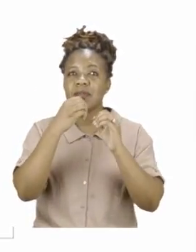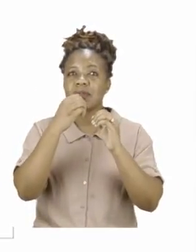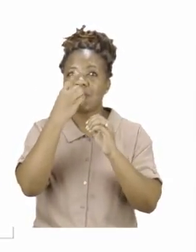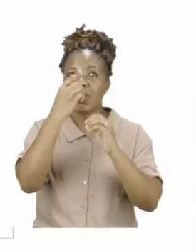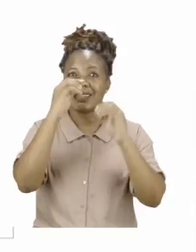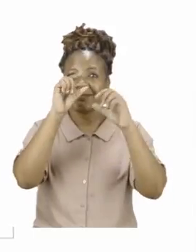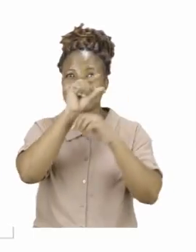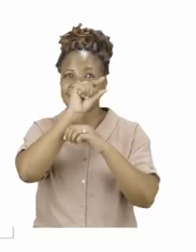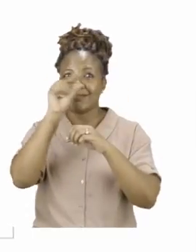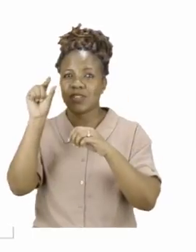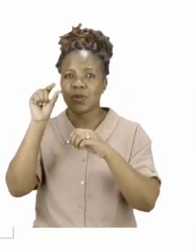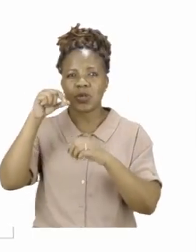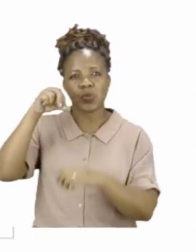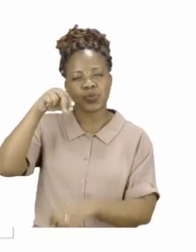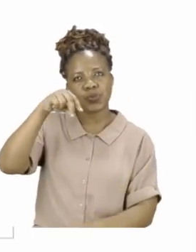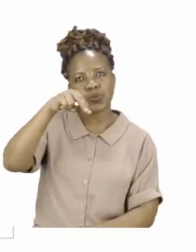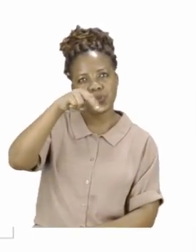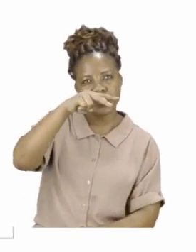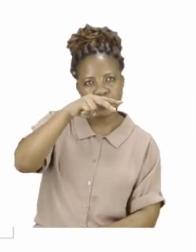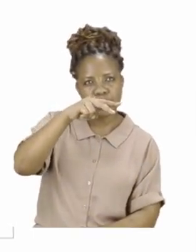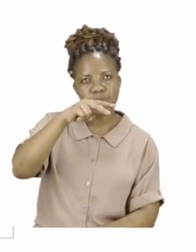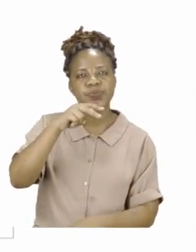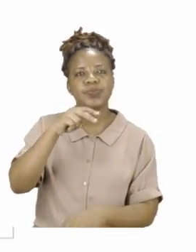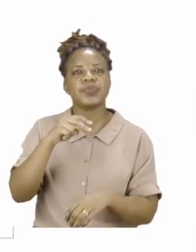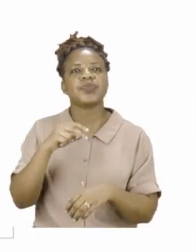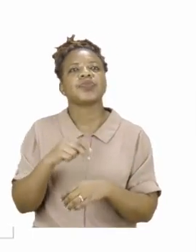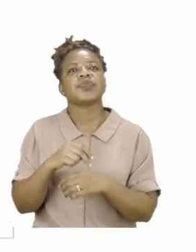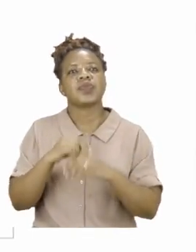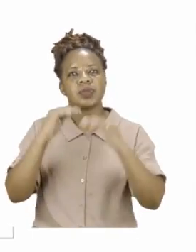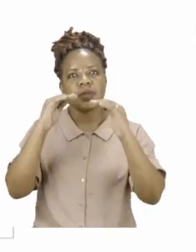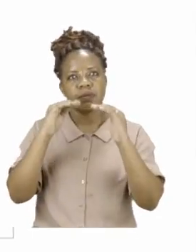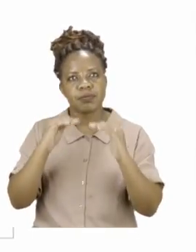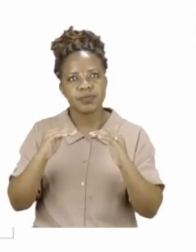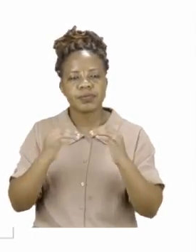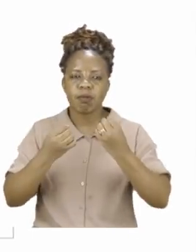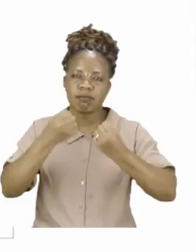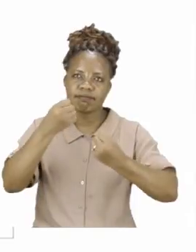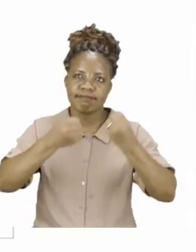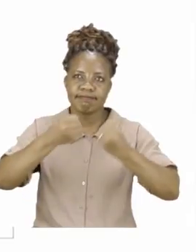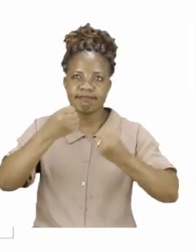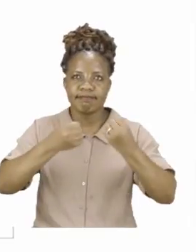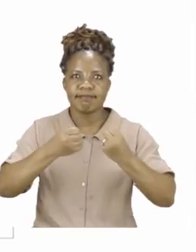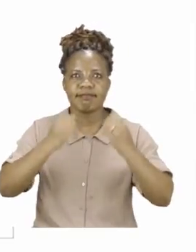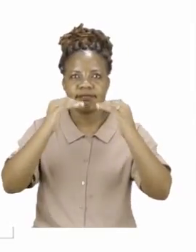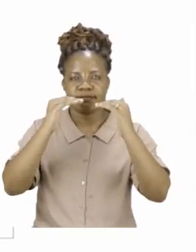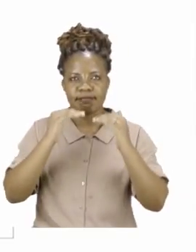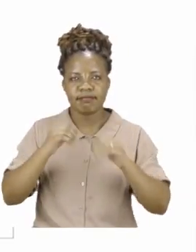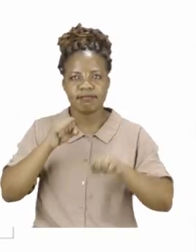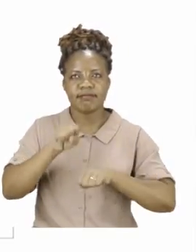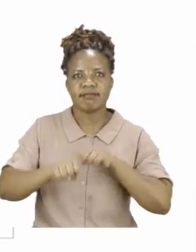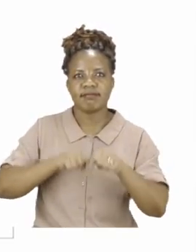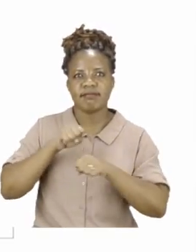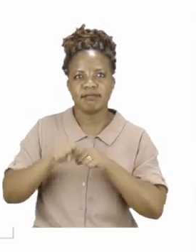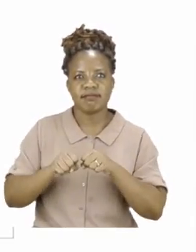by car. Then we have some people who ride their bicycles to school, and then the